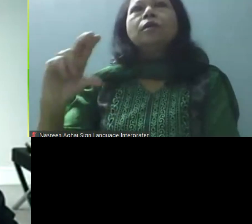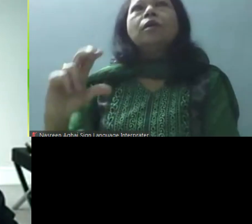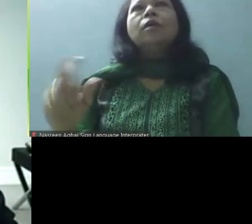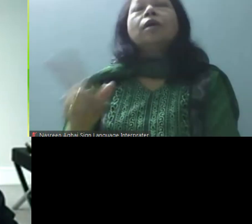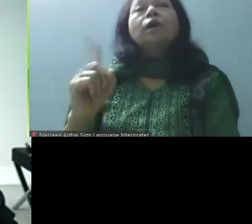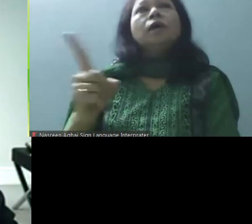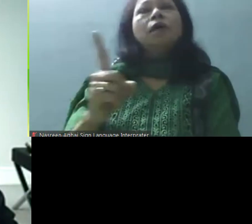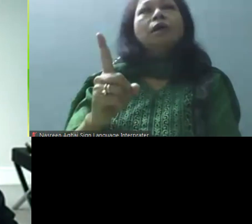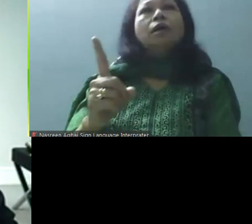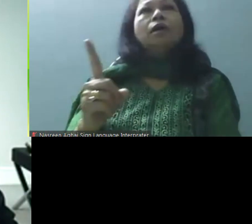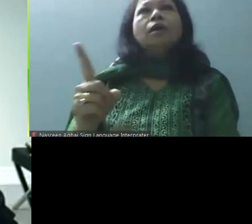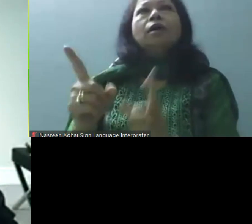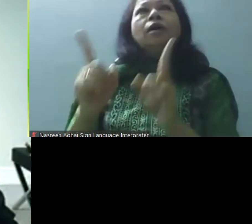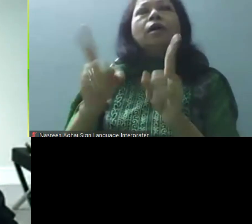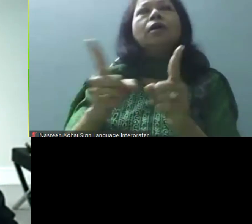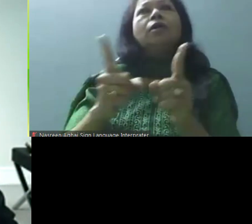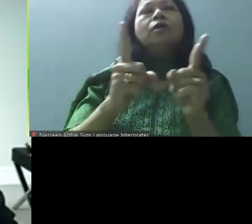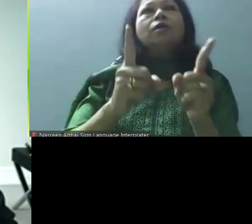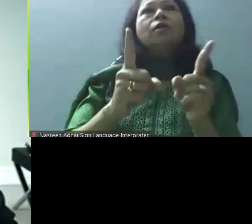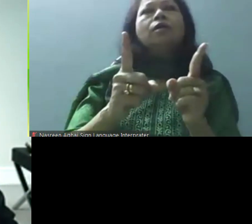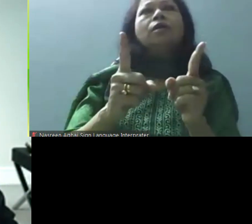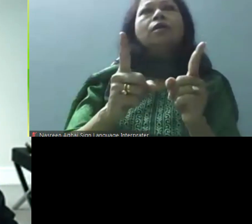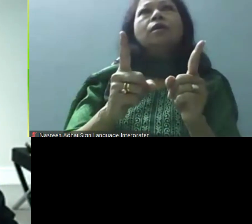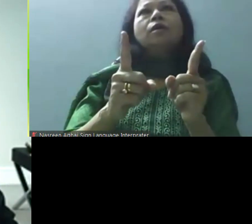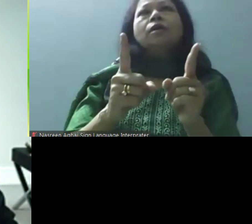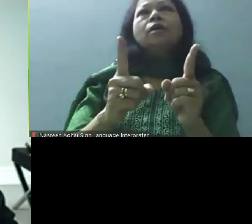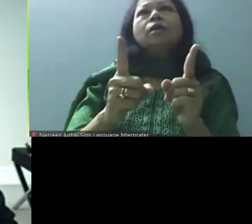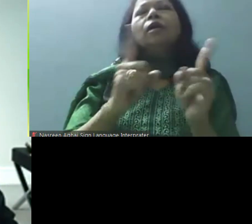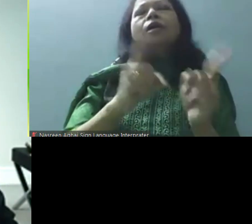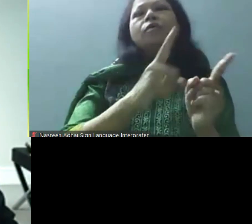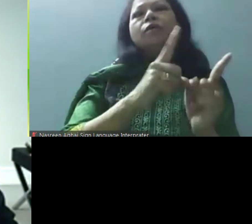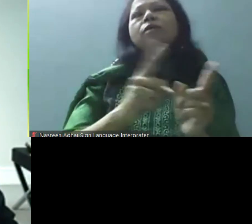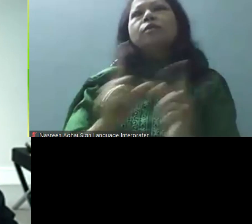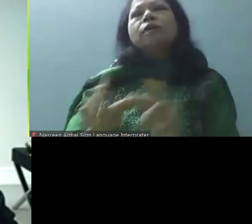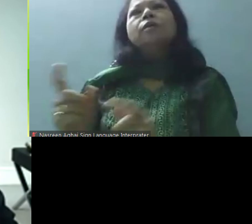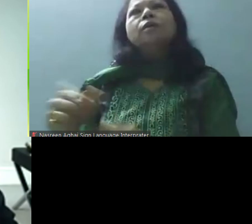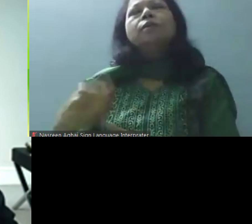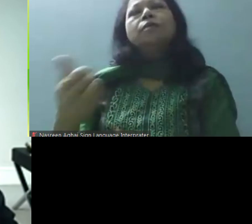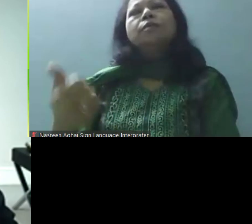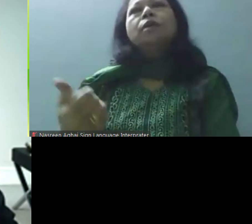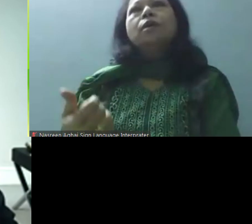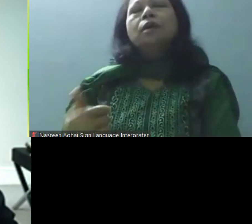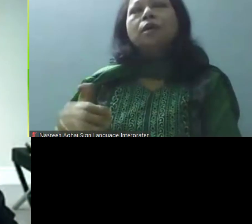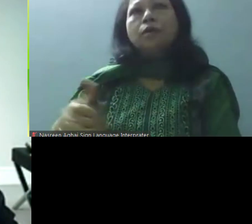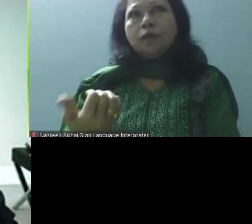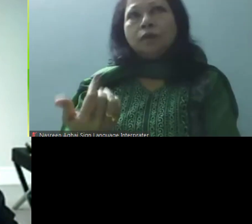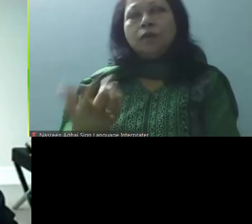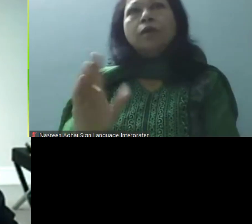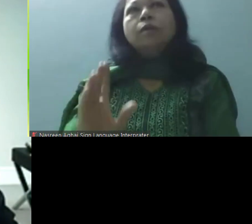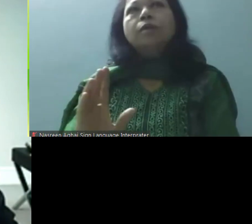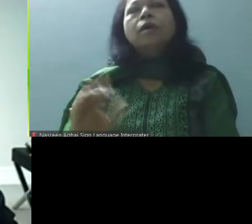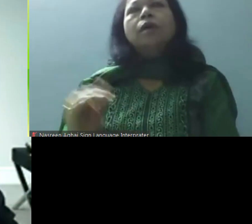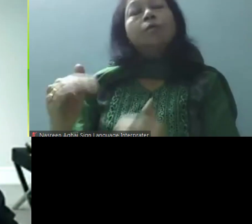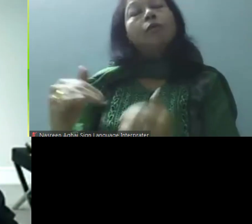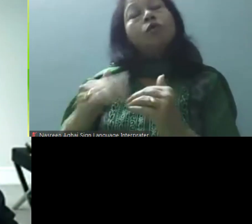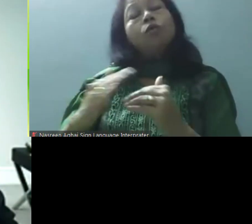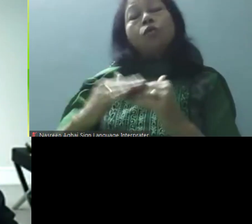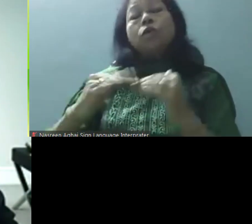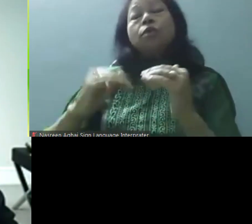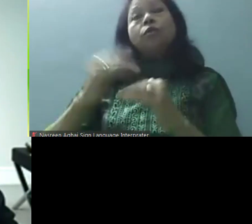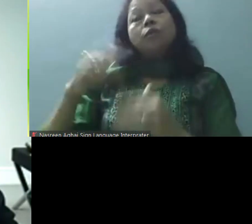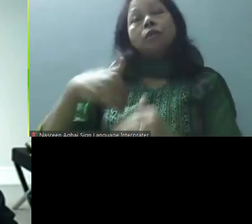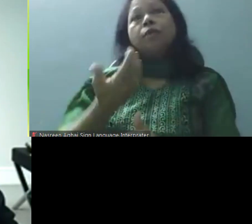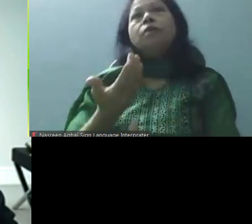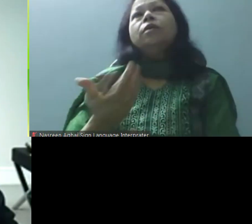who have lack of resources. And I feel we can develop more things in